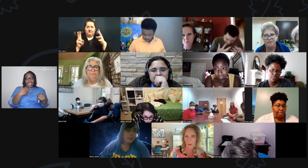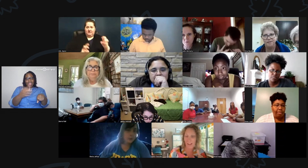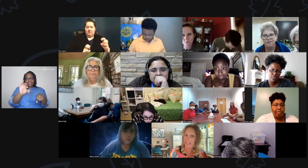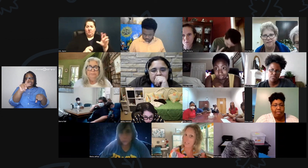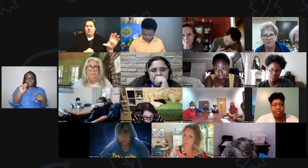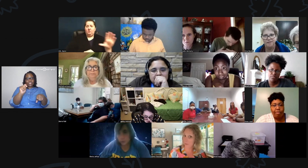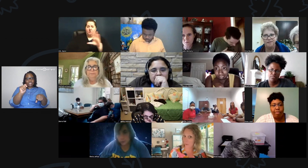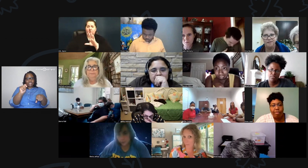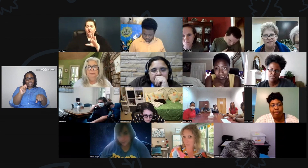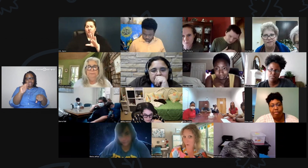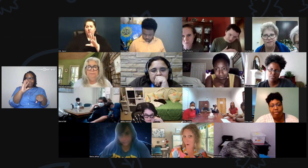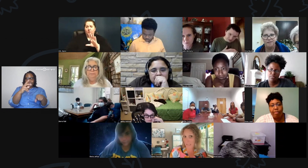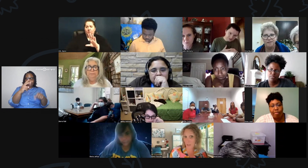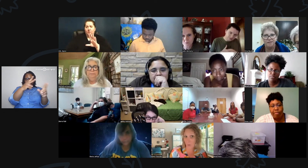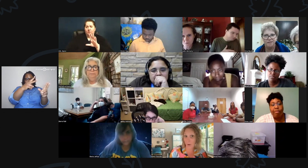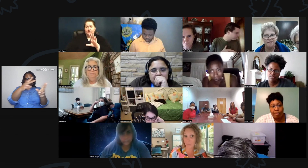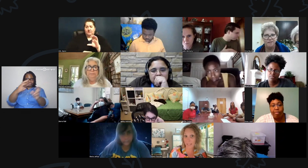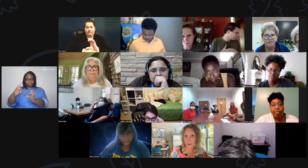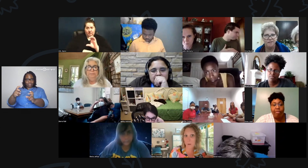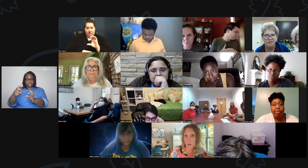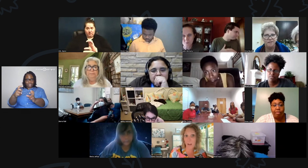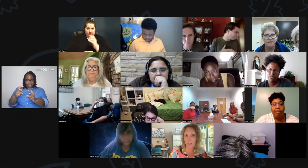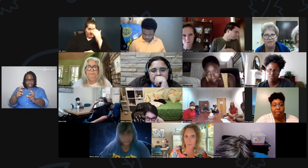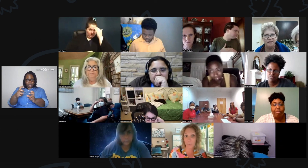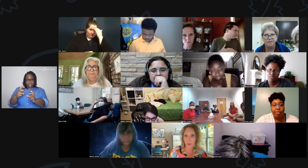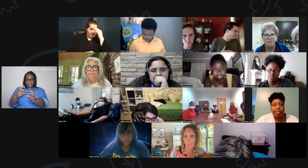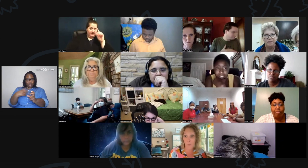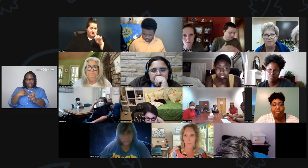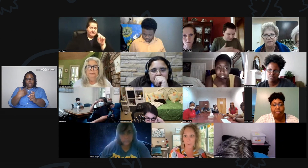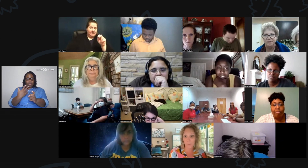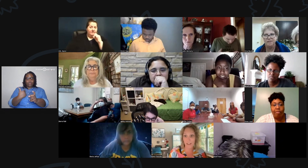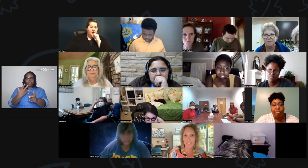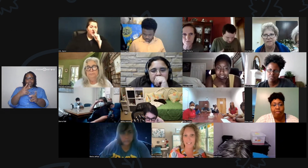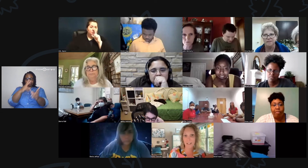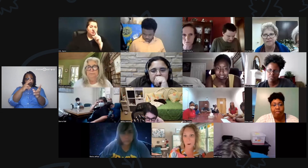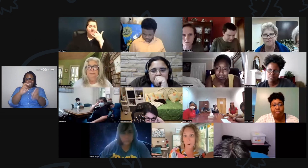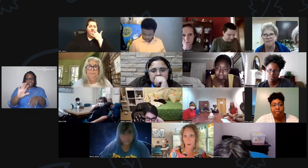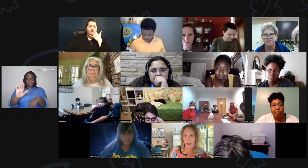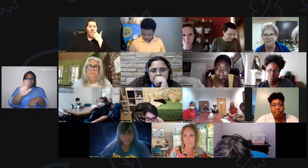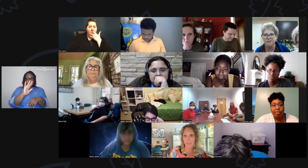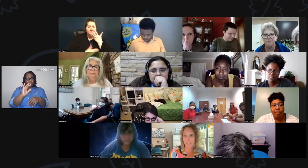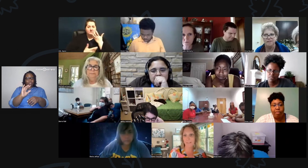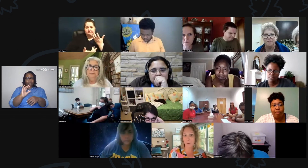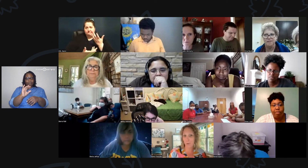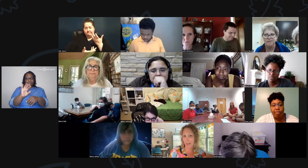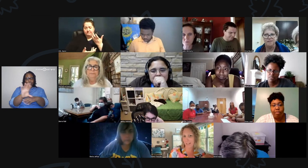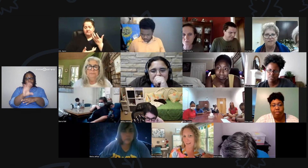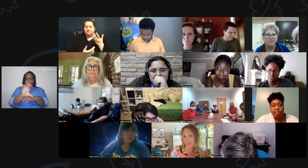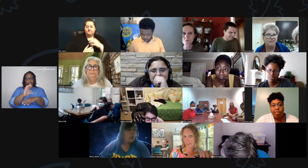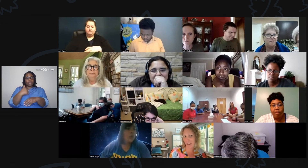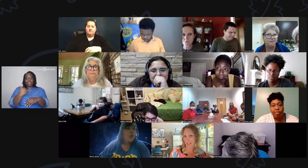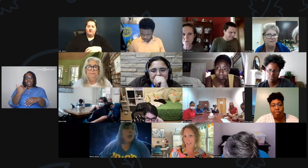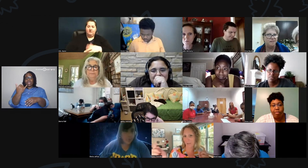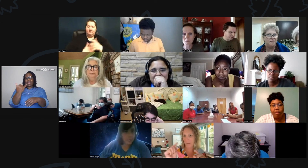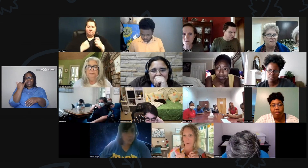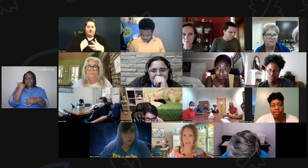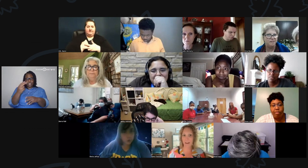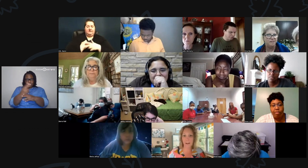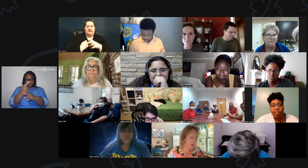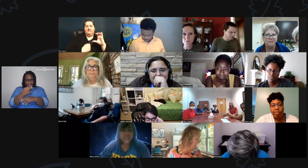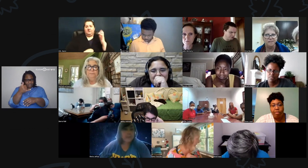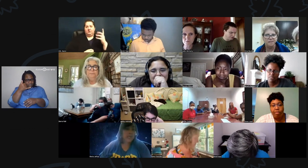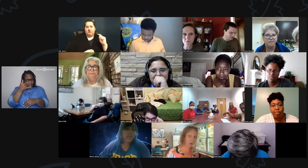your computer I know of. Zan, I'm not sure if you're on a mobile device, what happens if you try to save the chat. So that